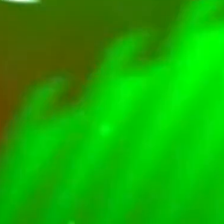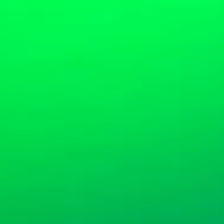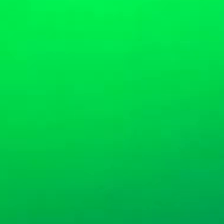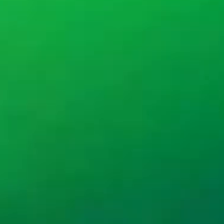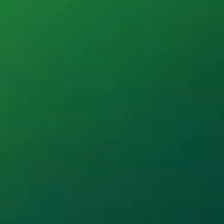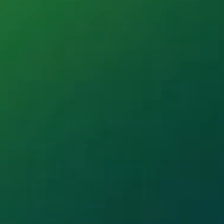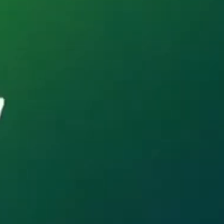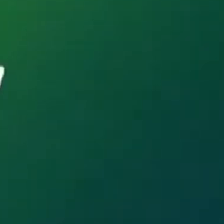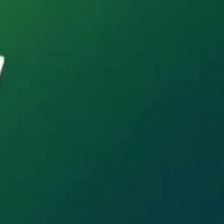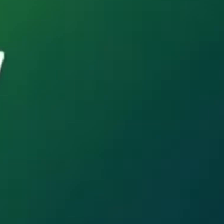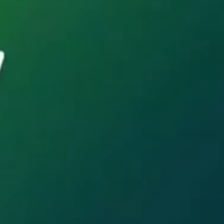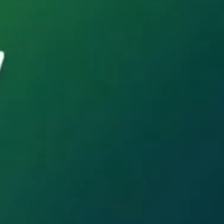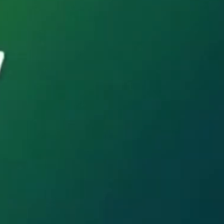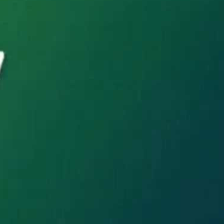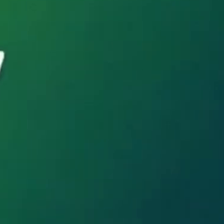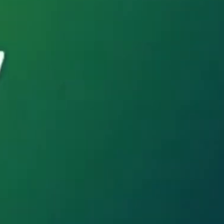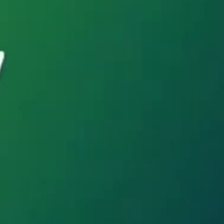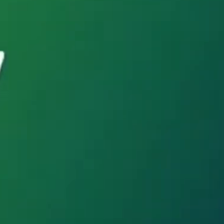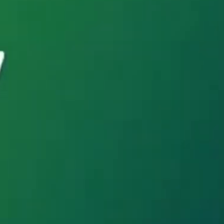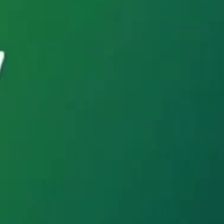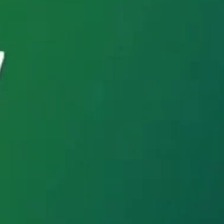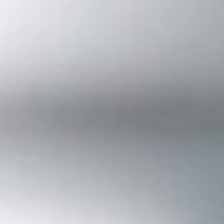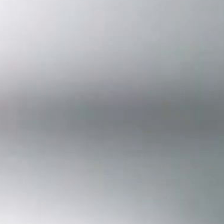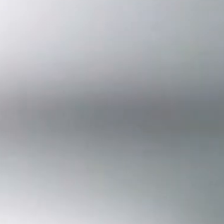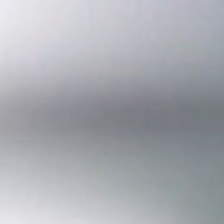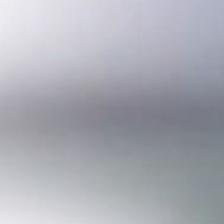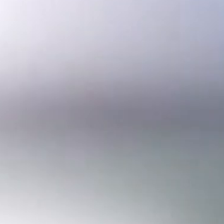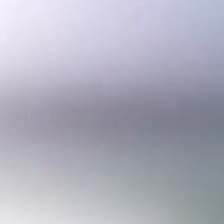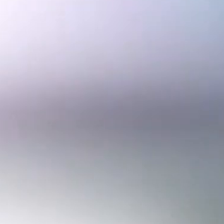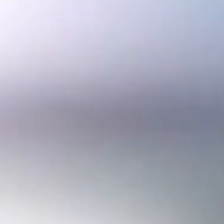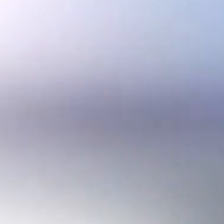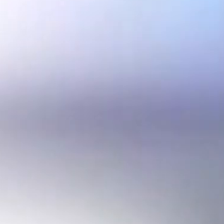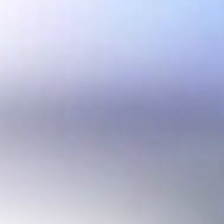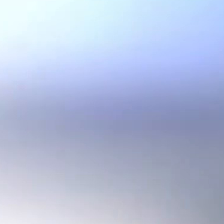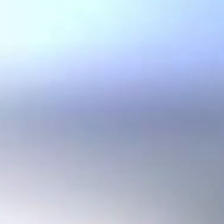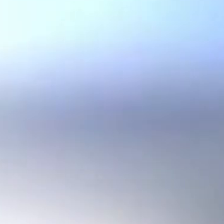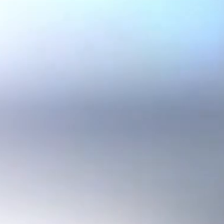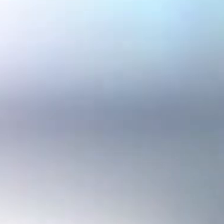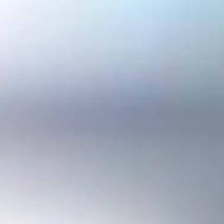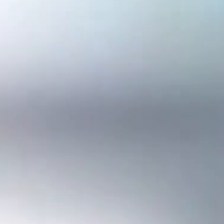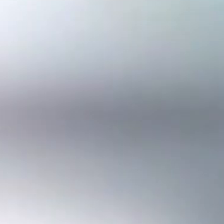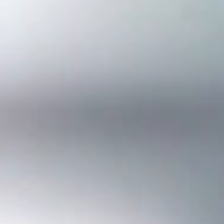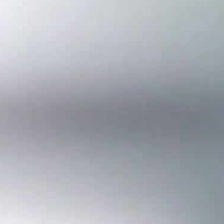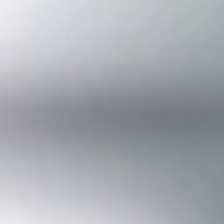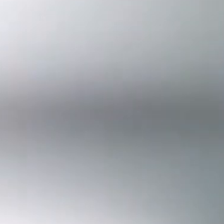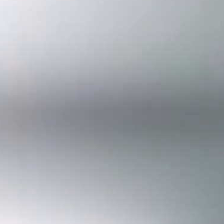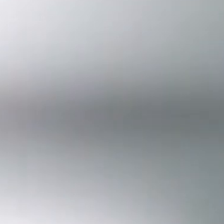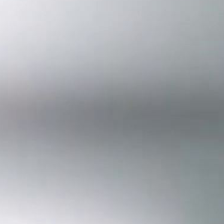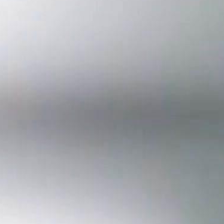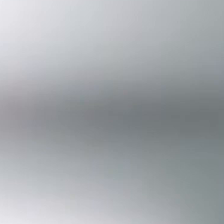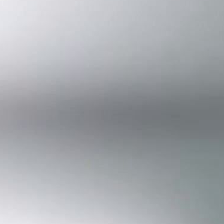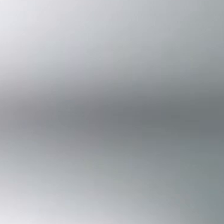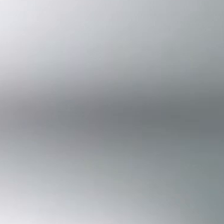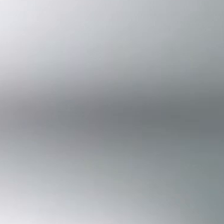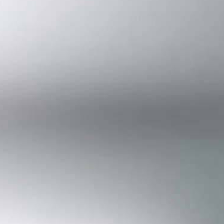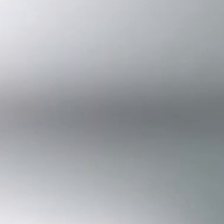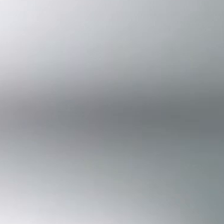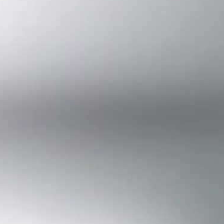Thursday on Parliament Radio and Television. MP's Diary, bringing real issues from your